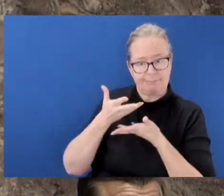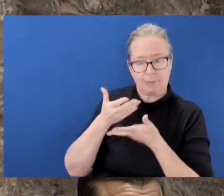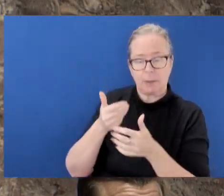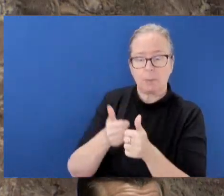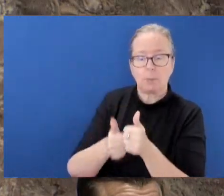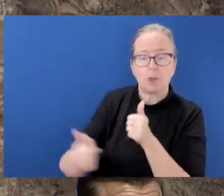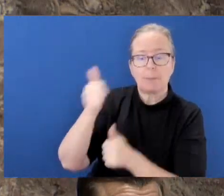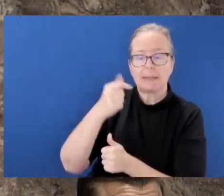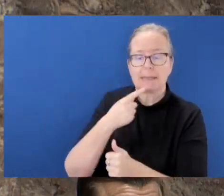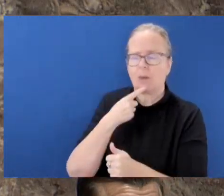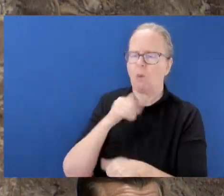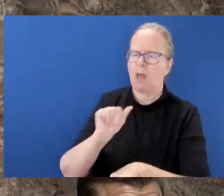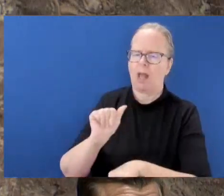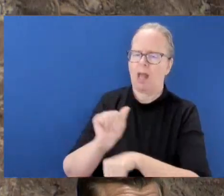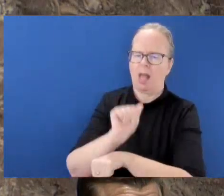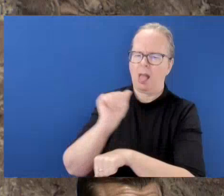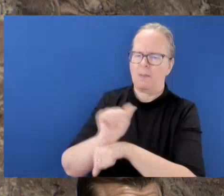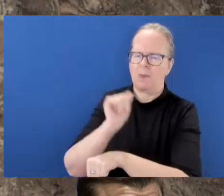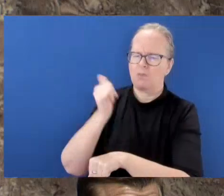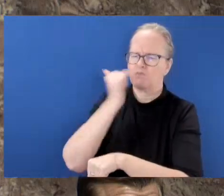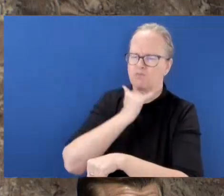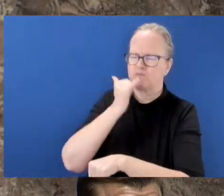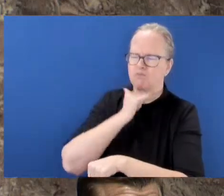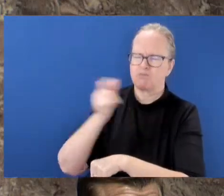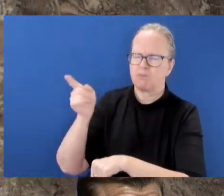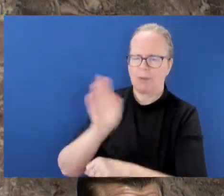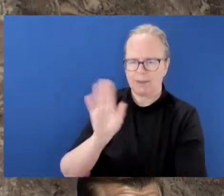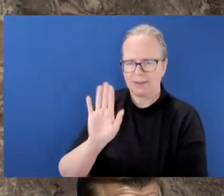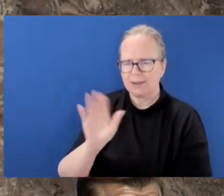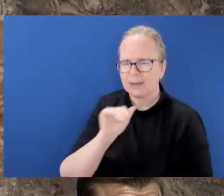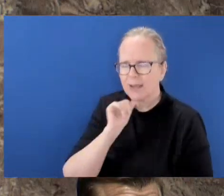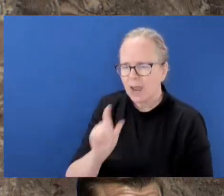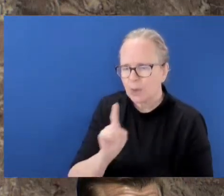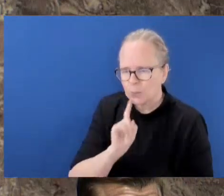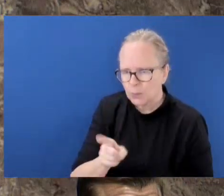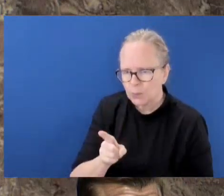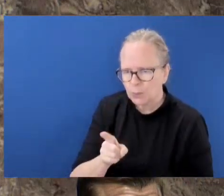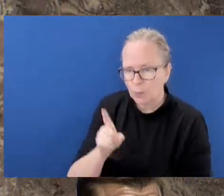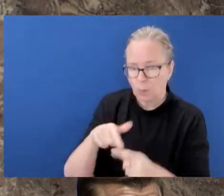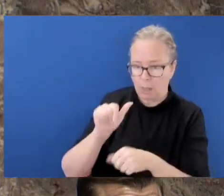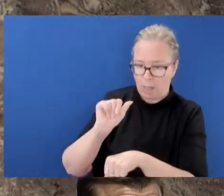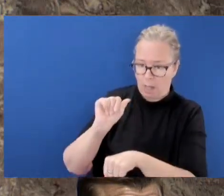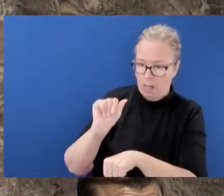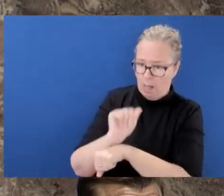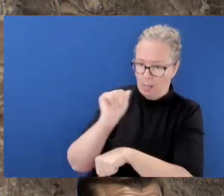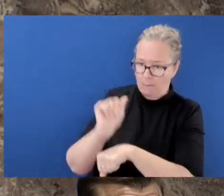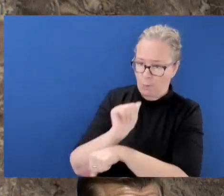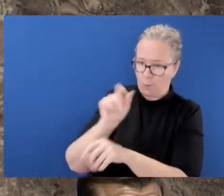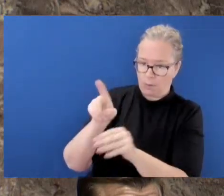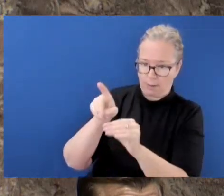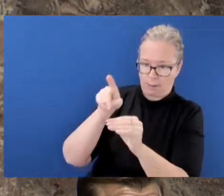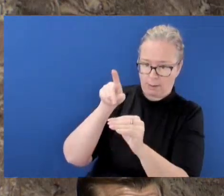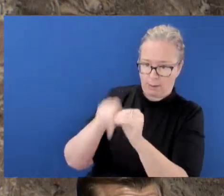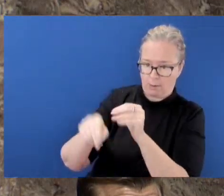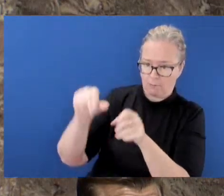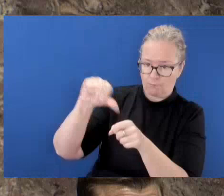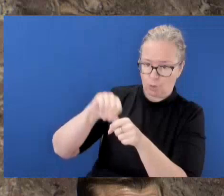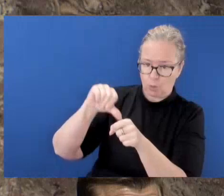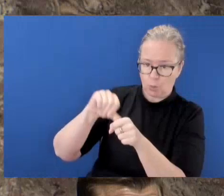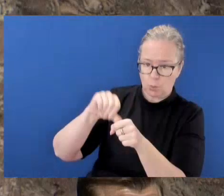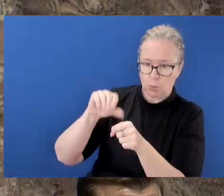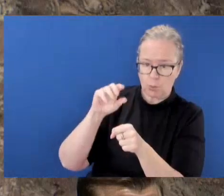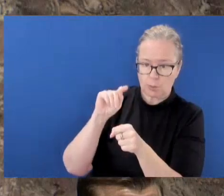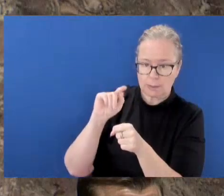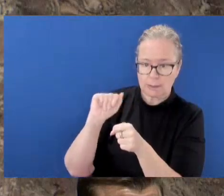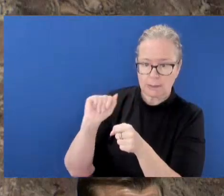fuel tax was fully suspended in Alberta, the price of gas went down. End quote. When will this Premier